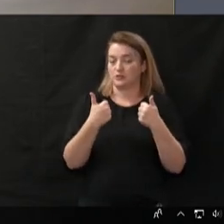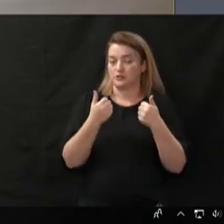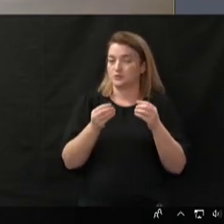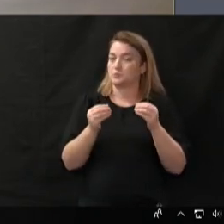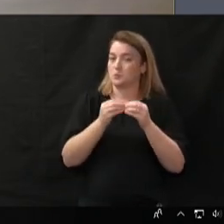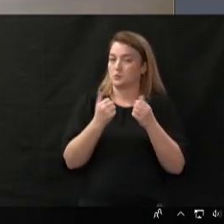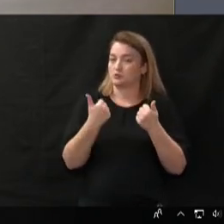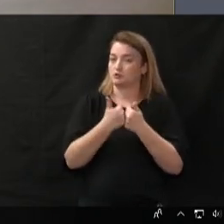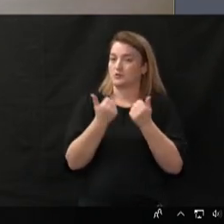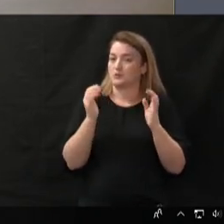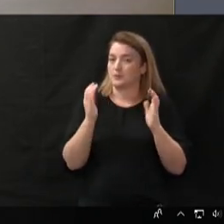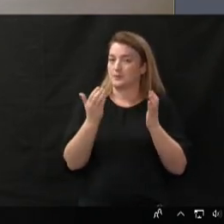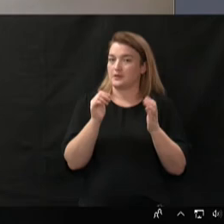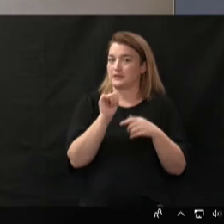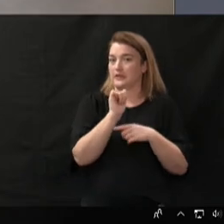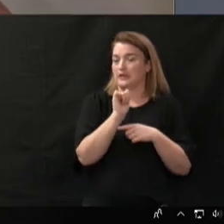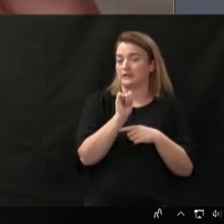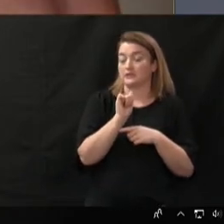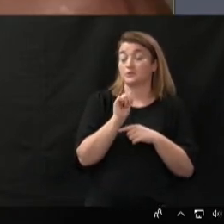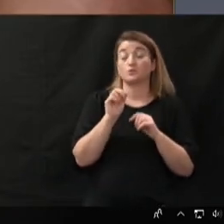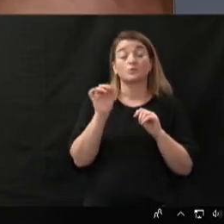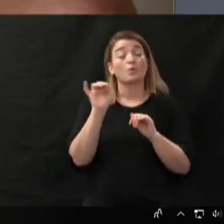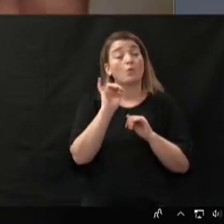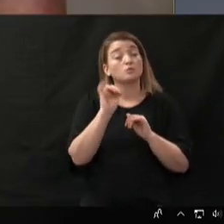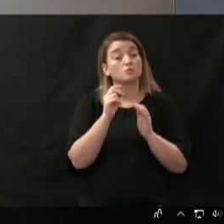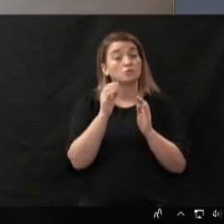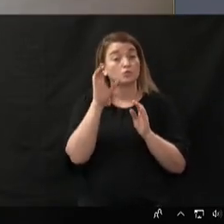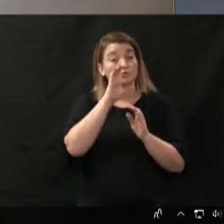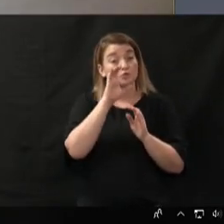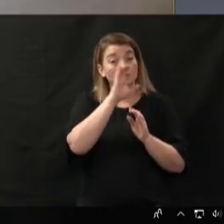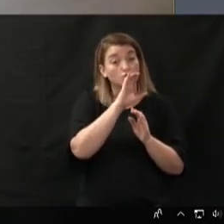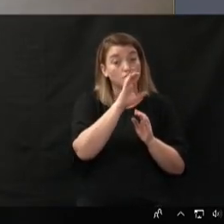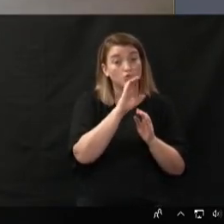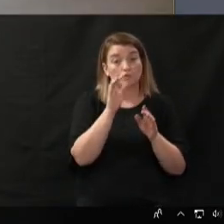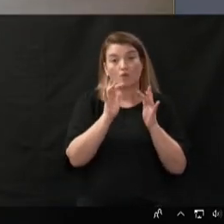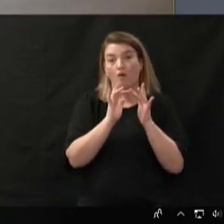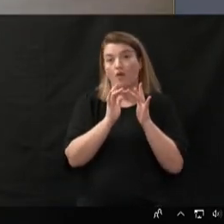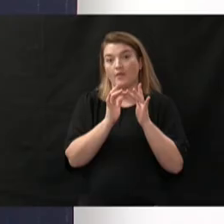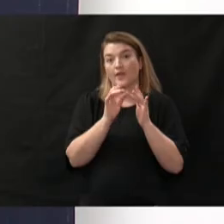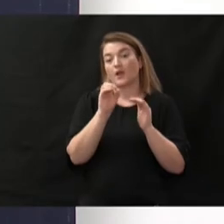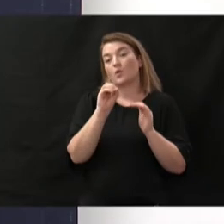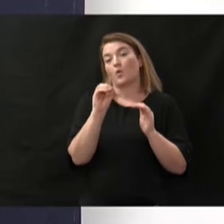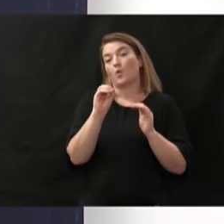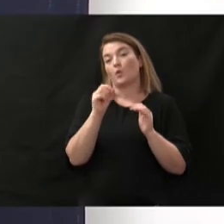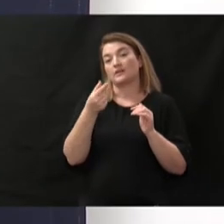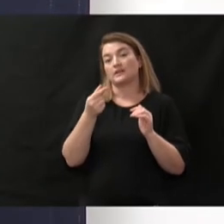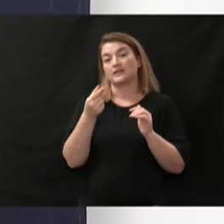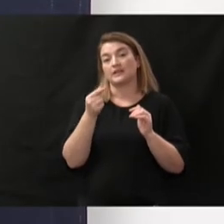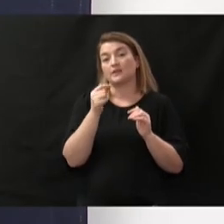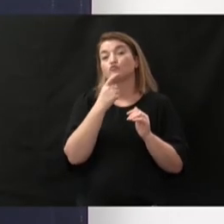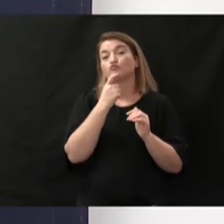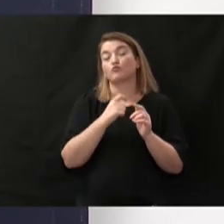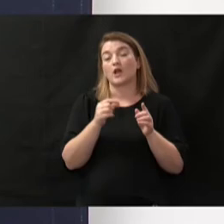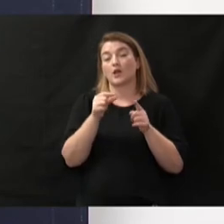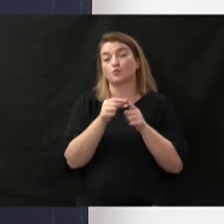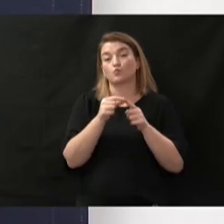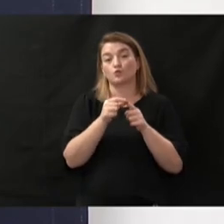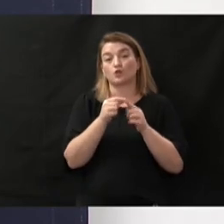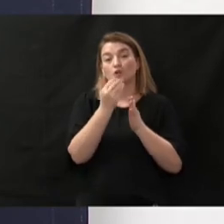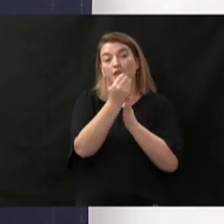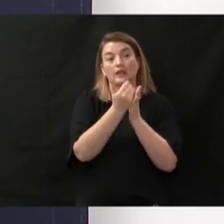You can also search online, Orton Gillingham Red Word List. There are all sorts of varieties of